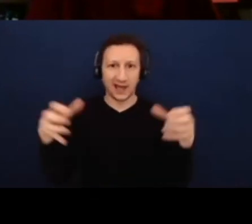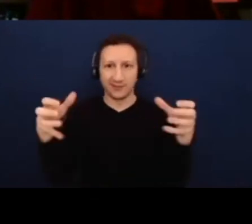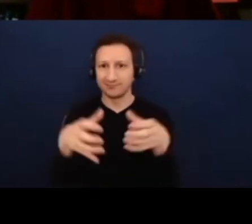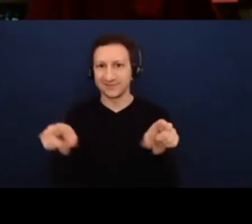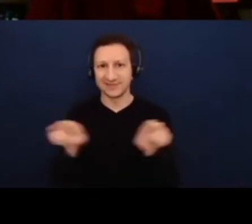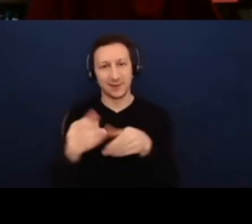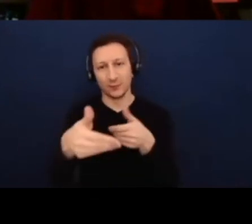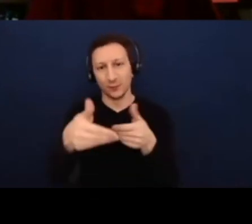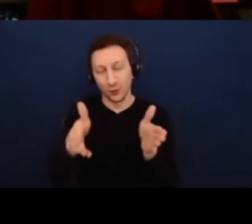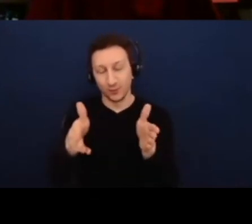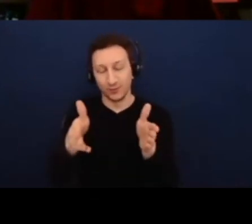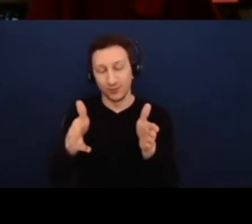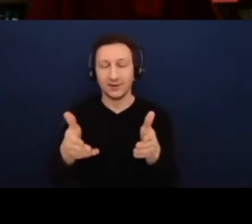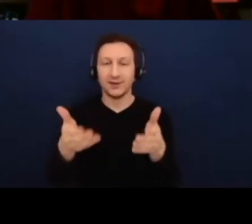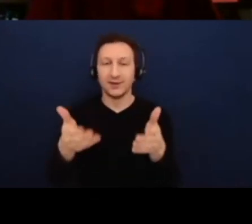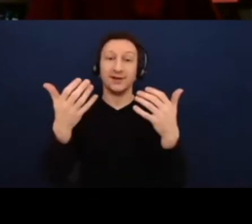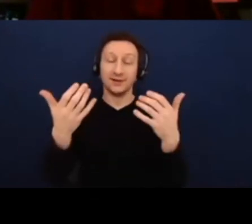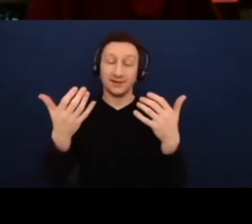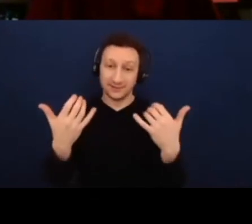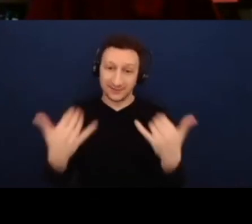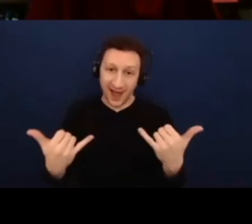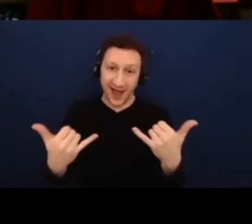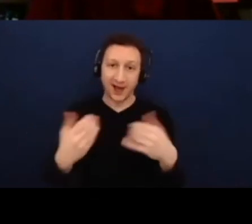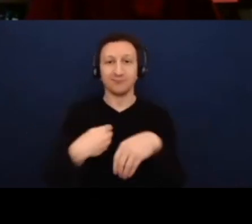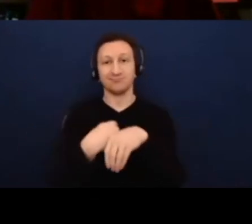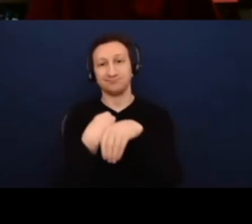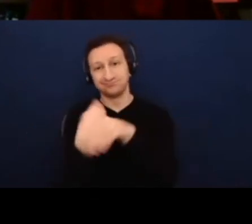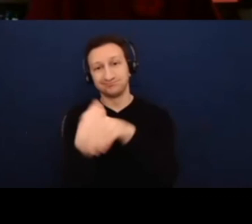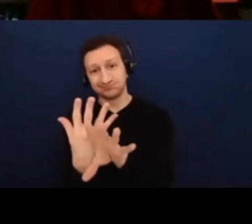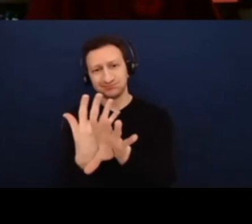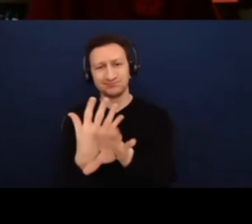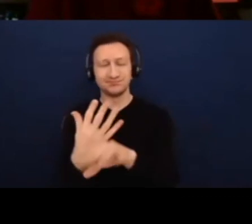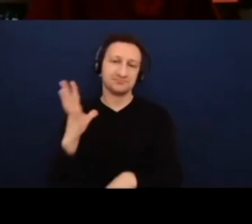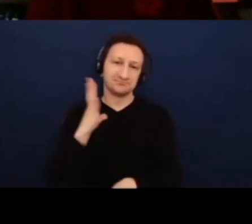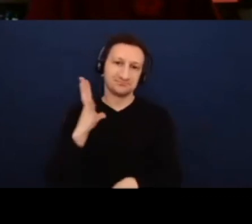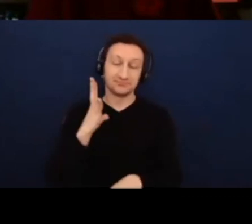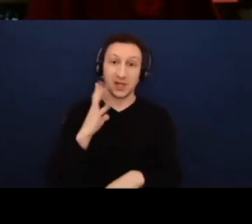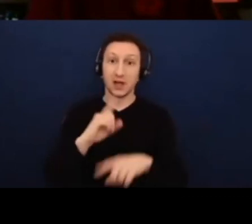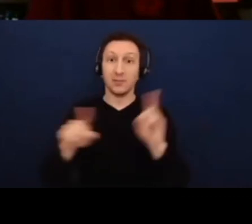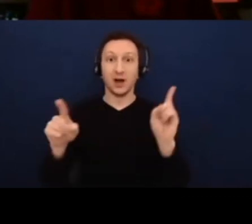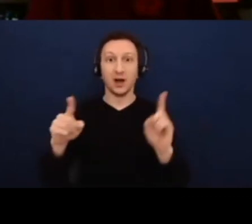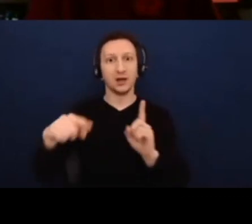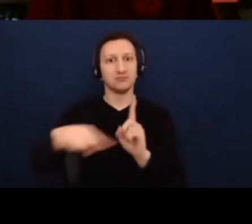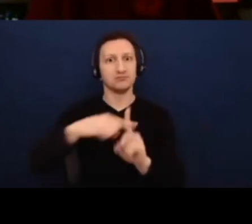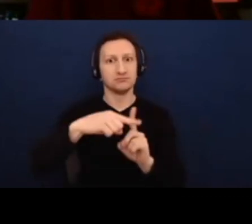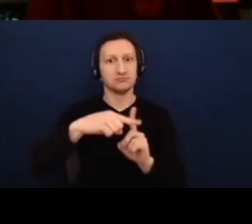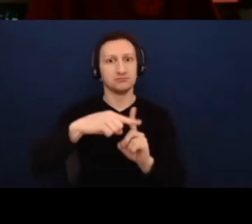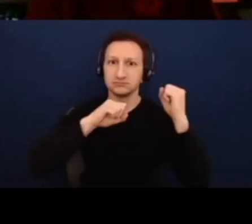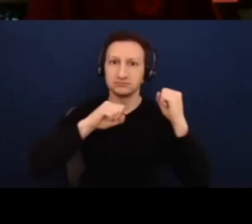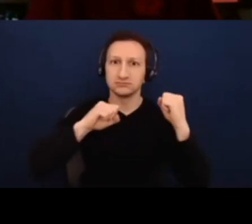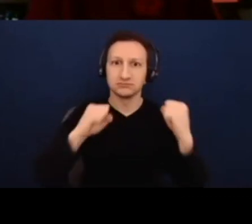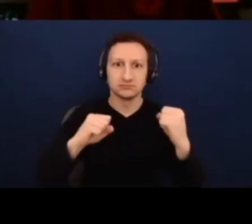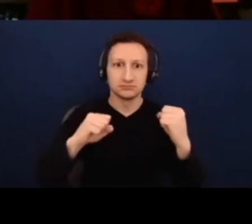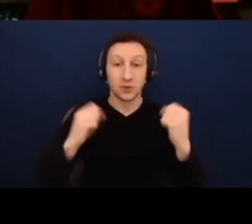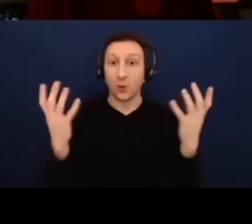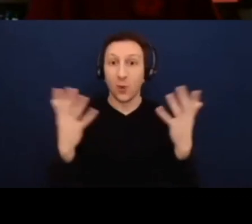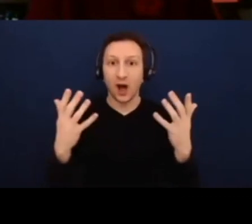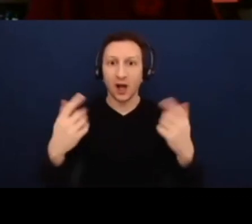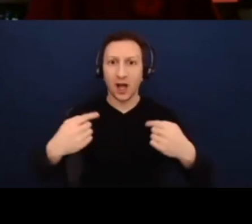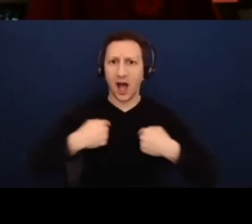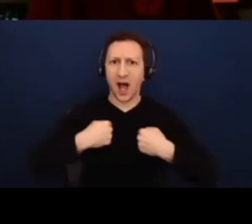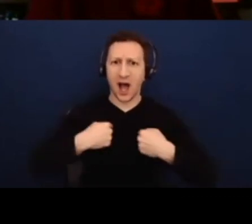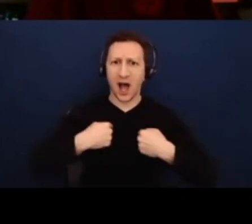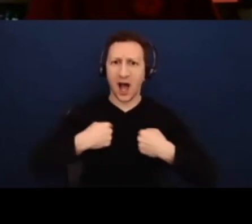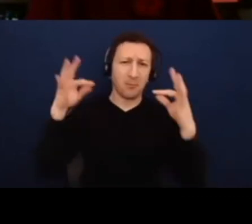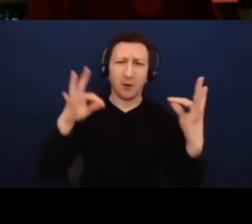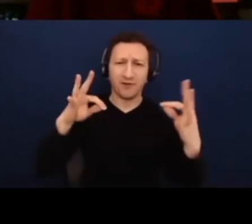in, and now it is a virtual room. And I think that's really one of our strengths, is that we bounce ideas off of each other.